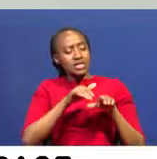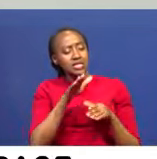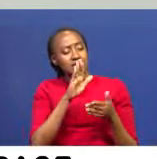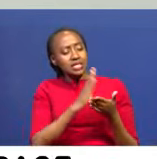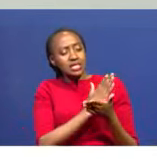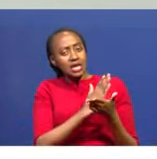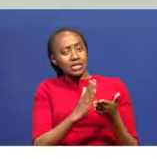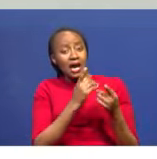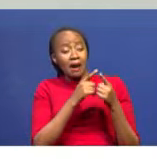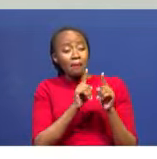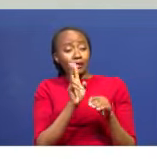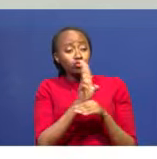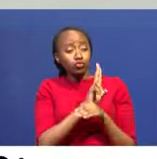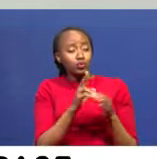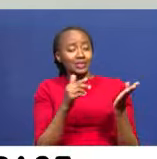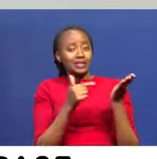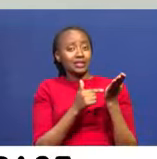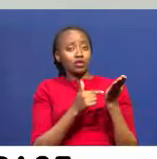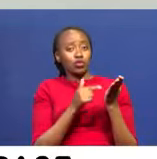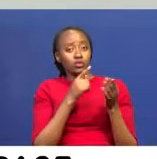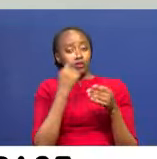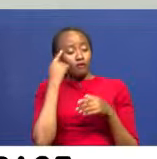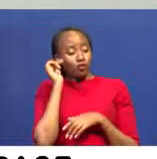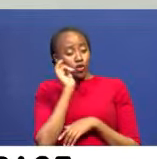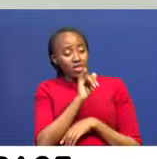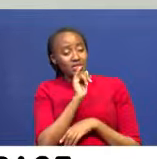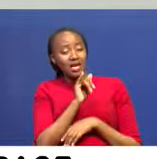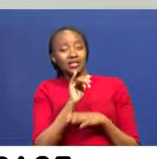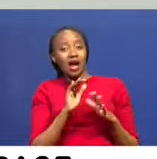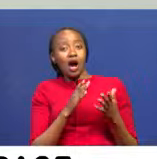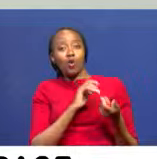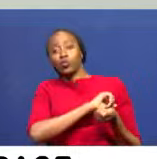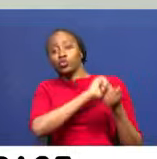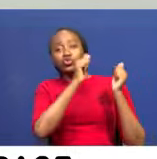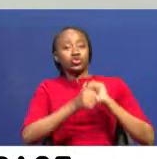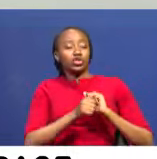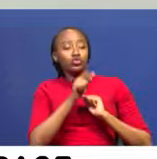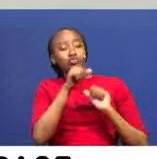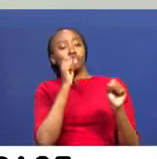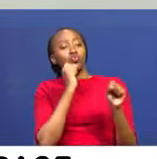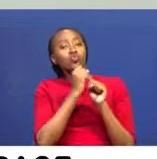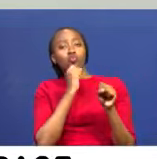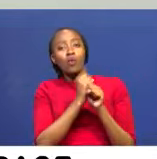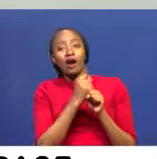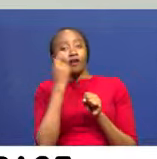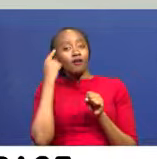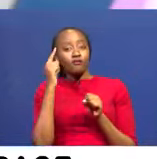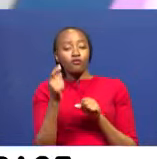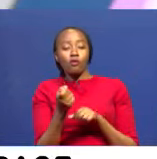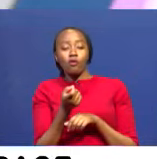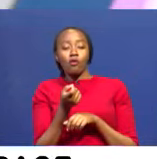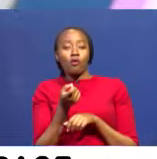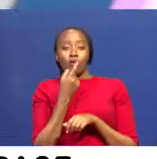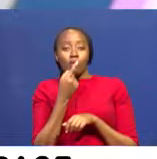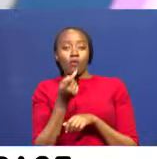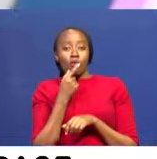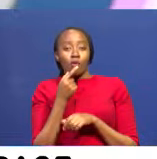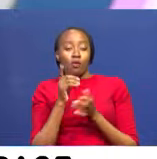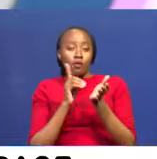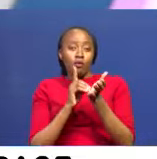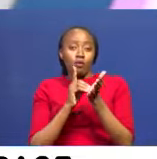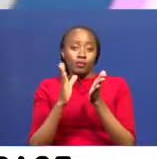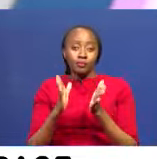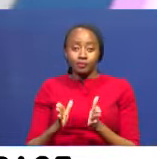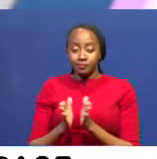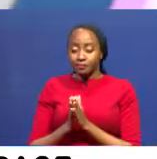terms of using technology within this particular sector, how has it changed the way you work as pharmacists? So of course, now